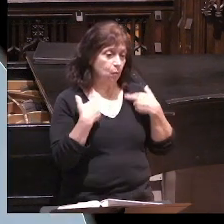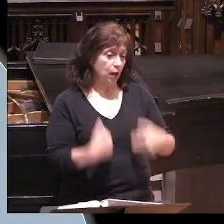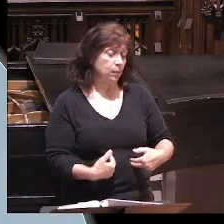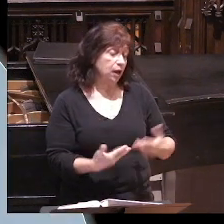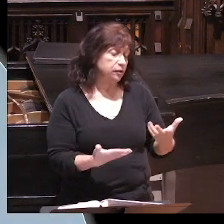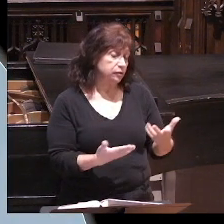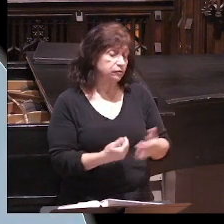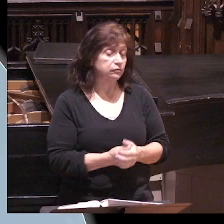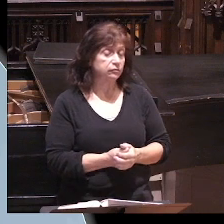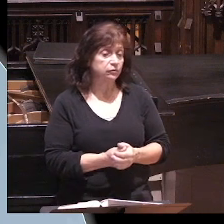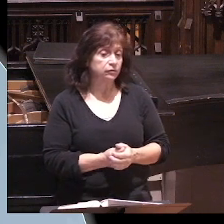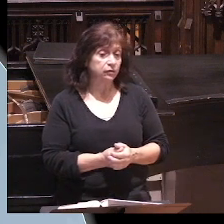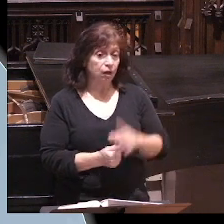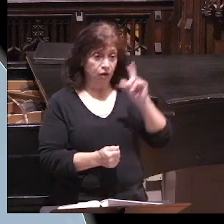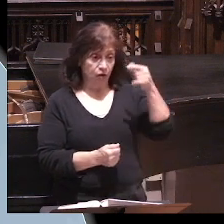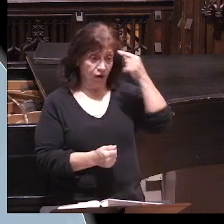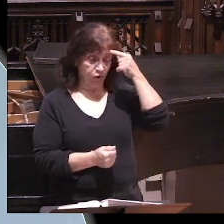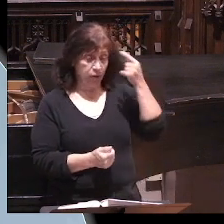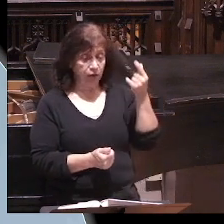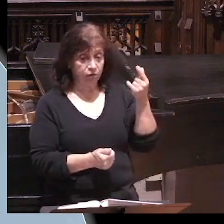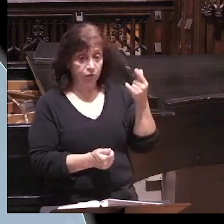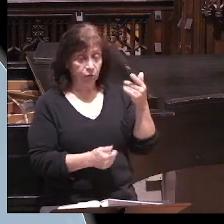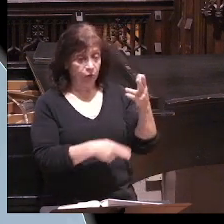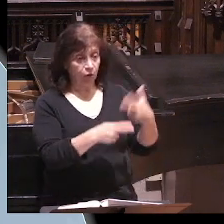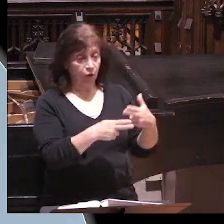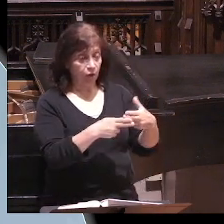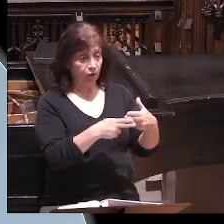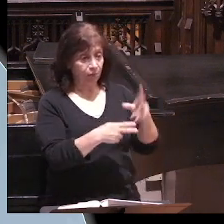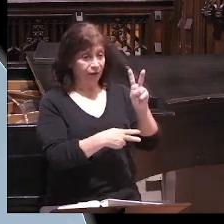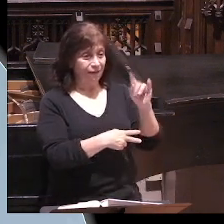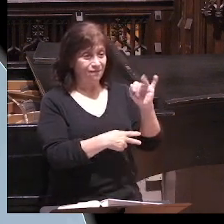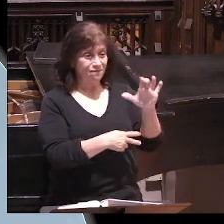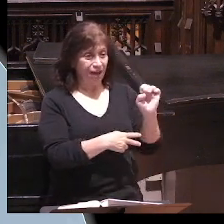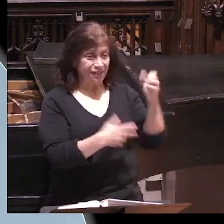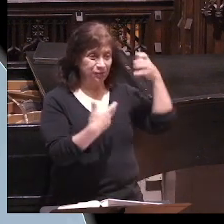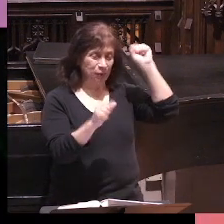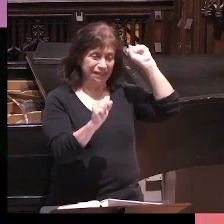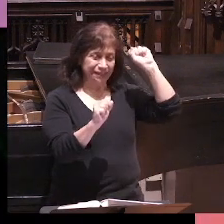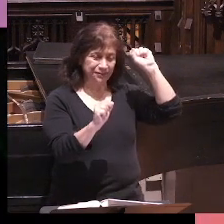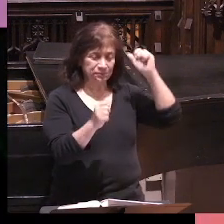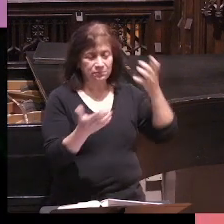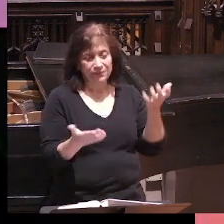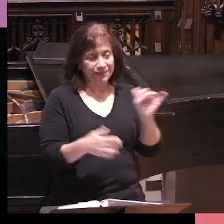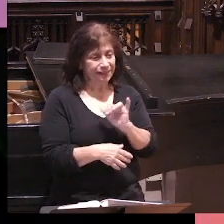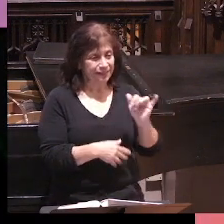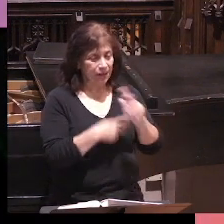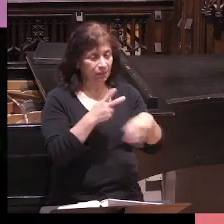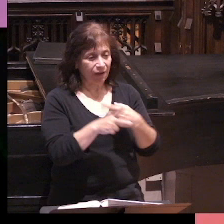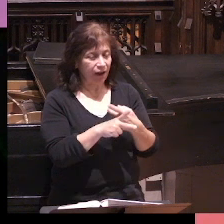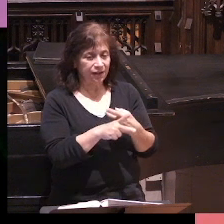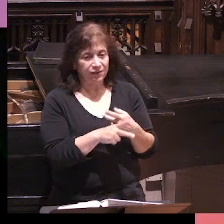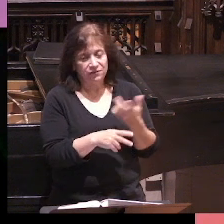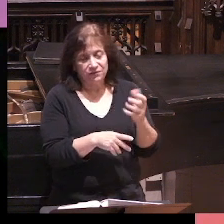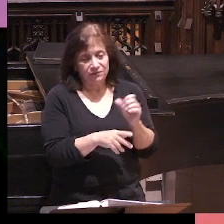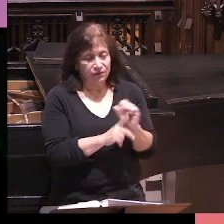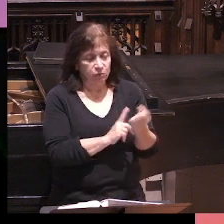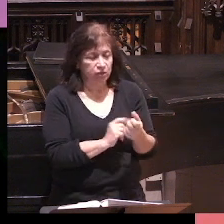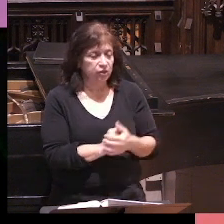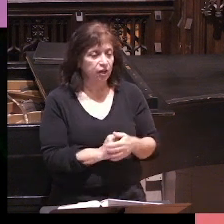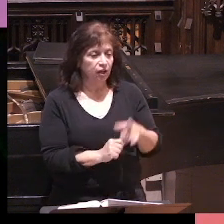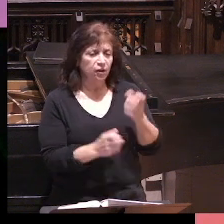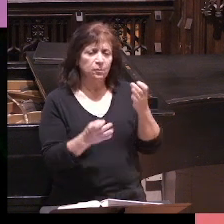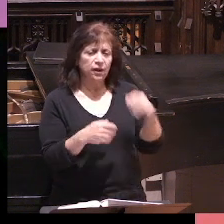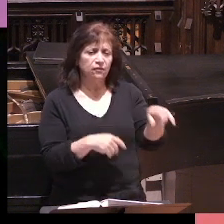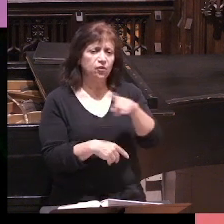rabbis. In government, we call them vice presidents. Or how many of you have heard